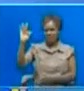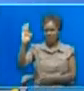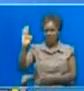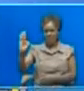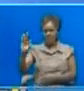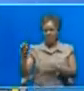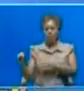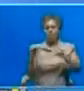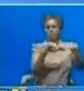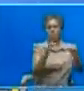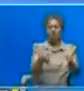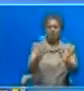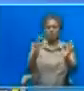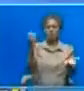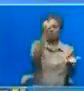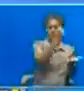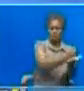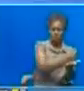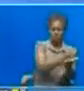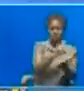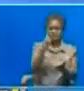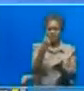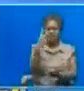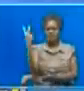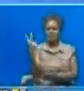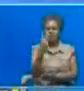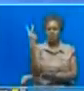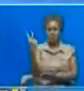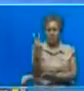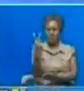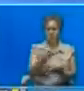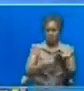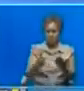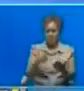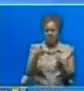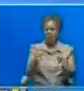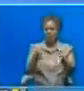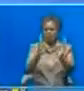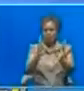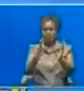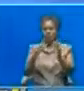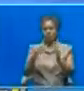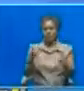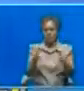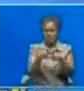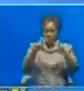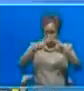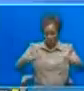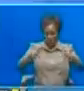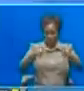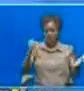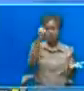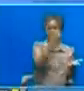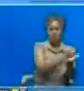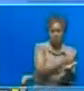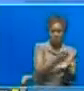to the official resident at the Gold Project in the first week of February. FIFA's Regional Development Officer Ashford Mamelodi inspected the project